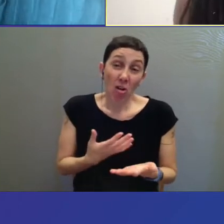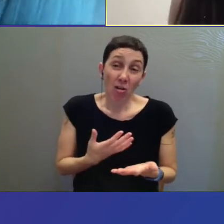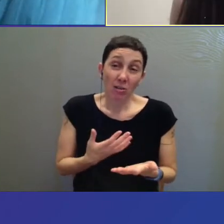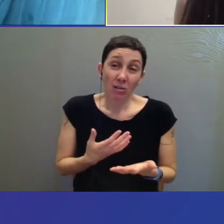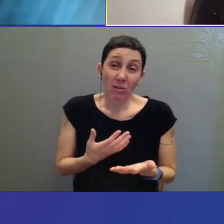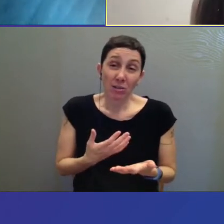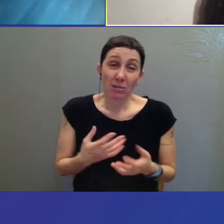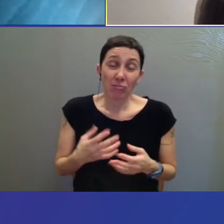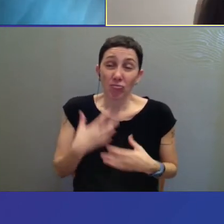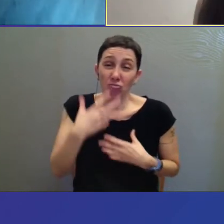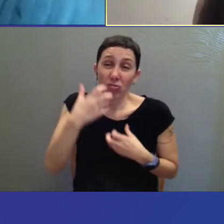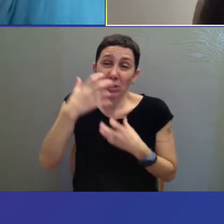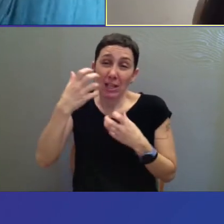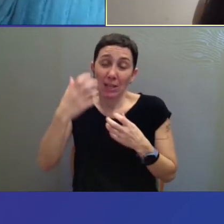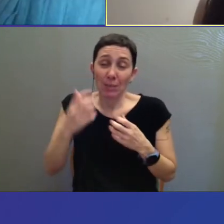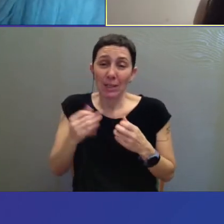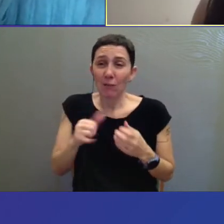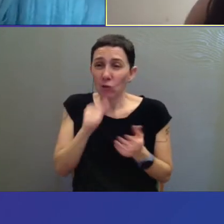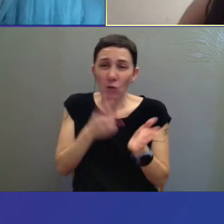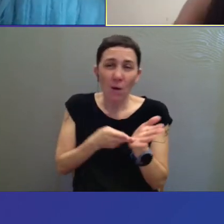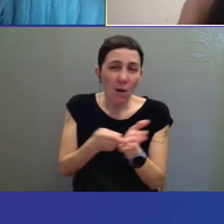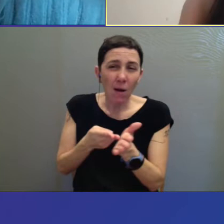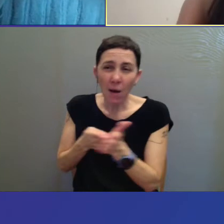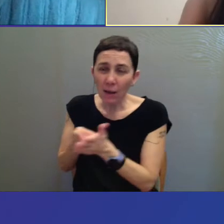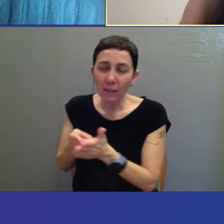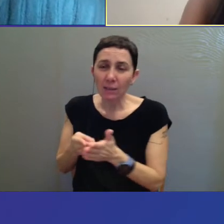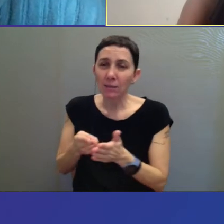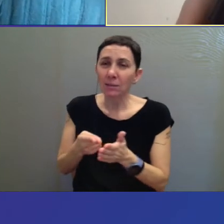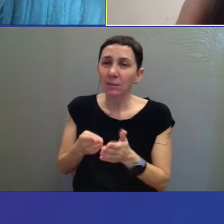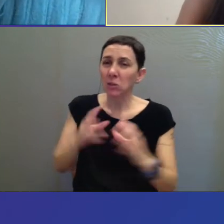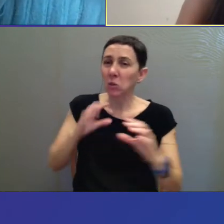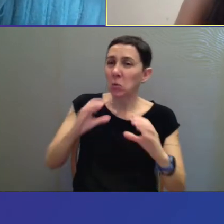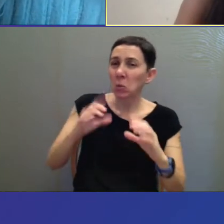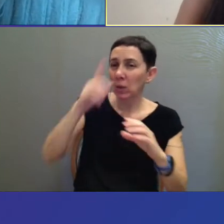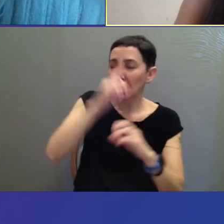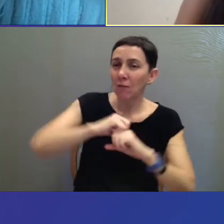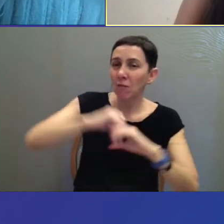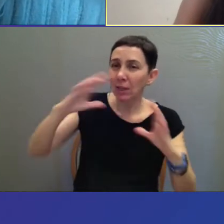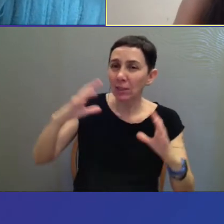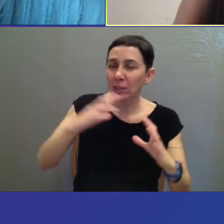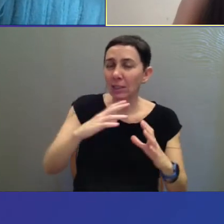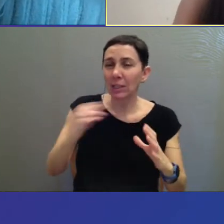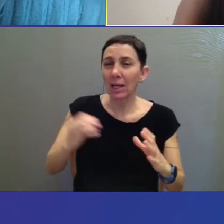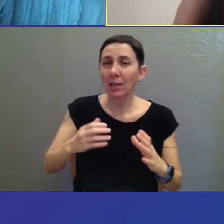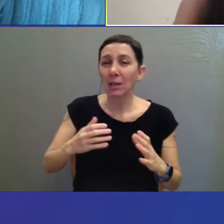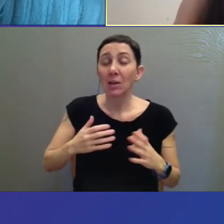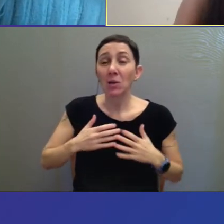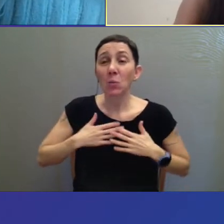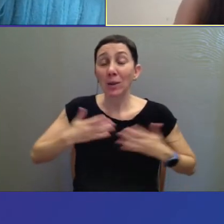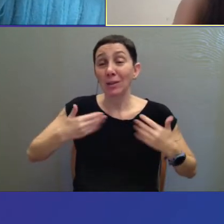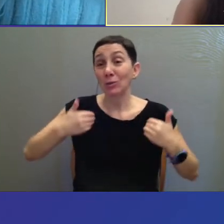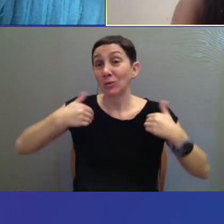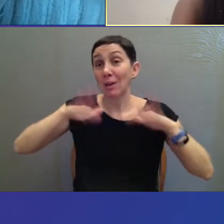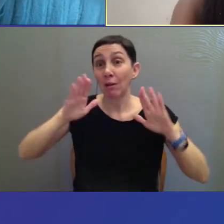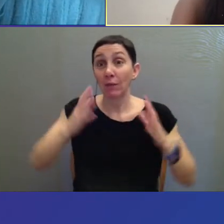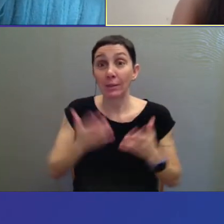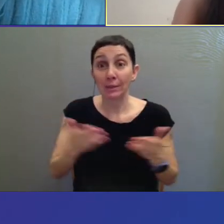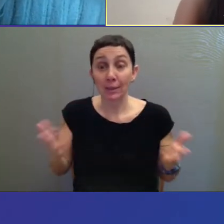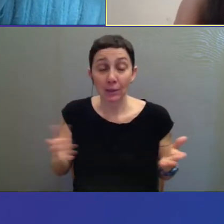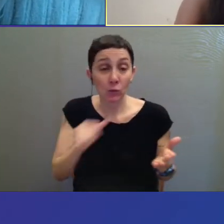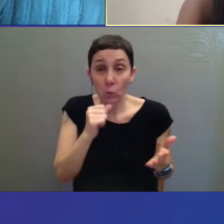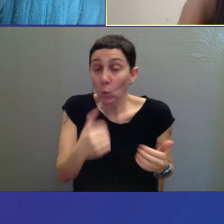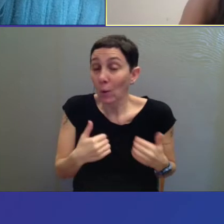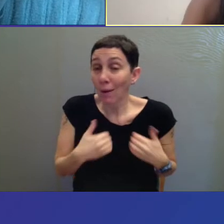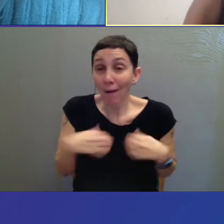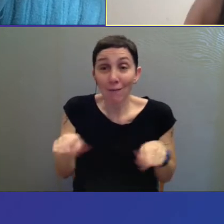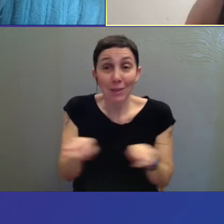without deep honesty. And willingness to sacrifice. Know that you're just not going to have the kind of time that you